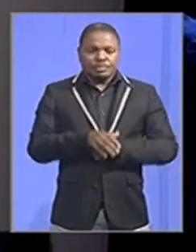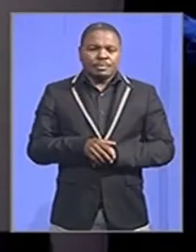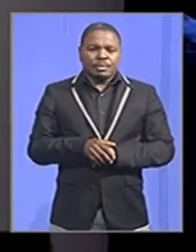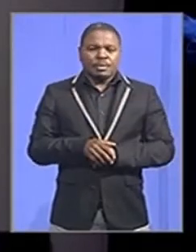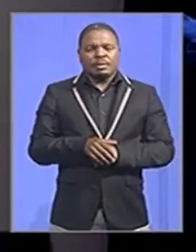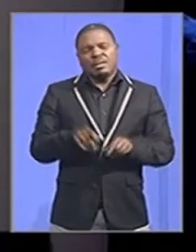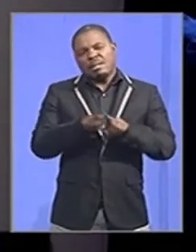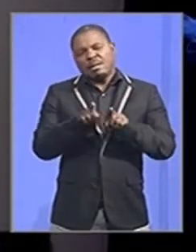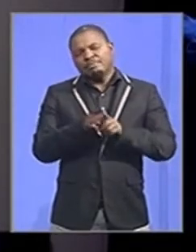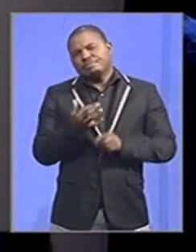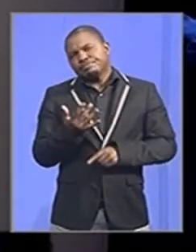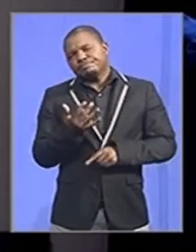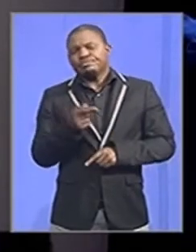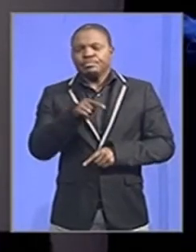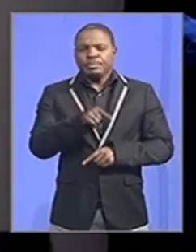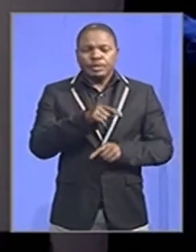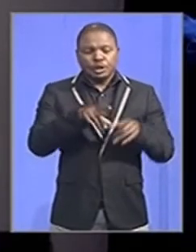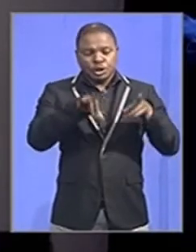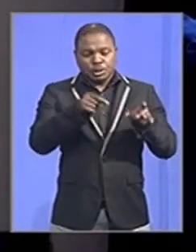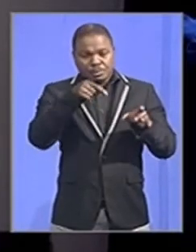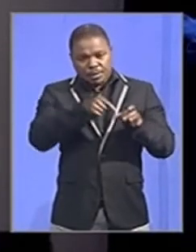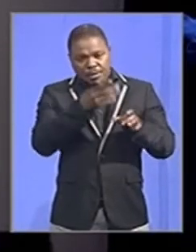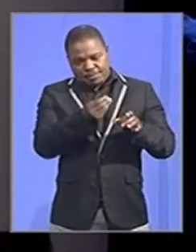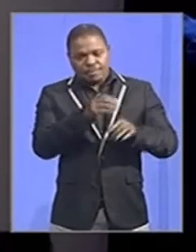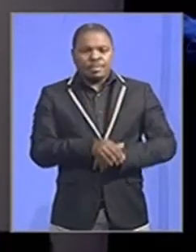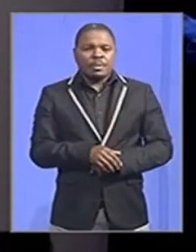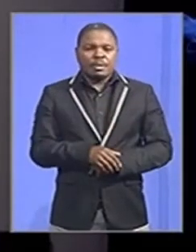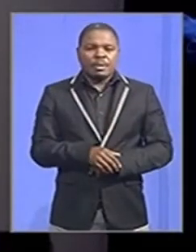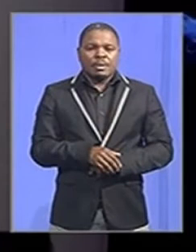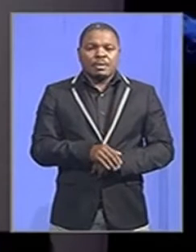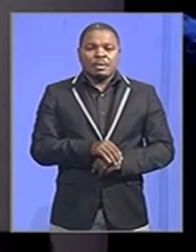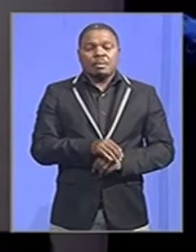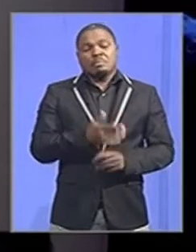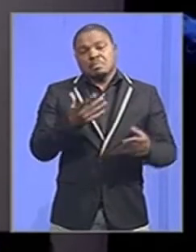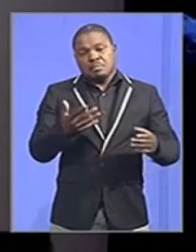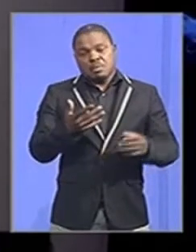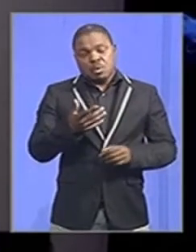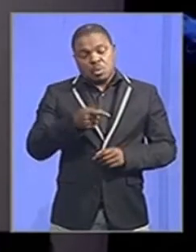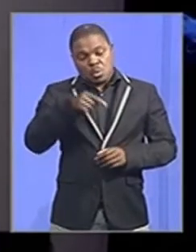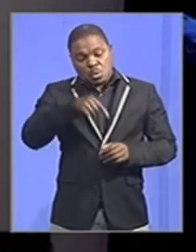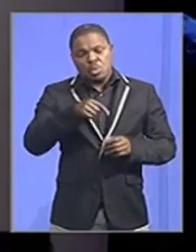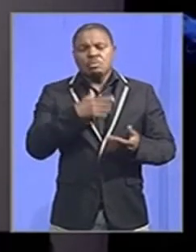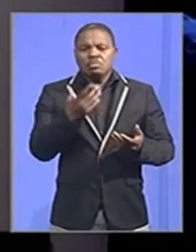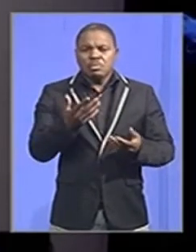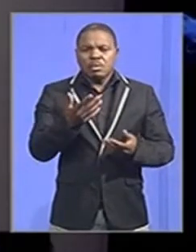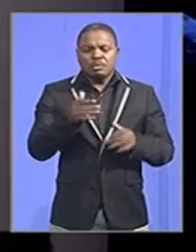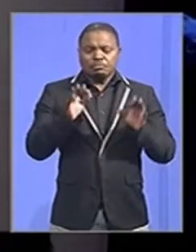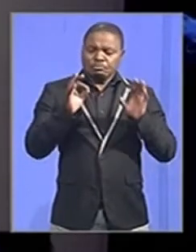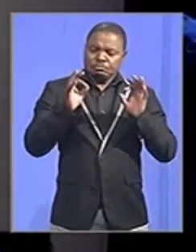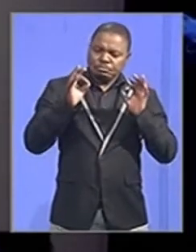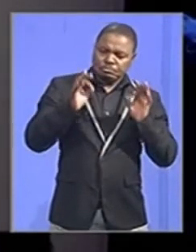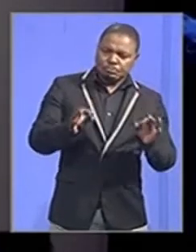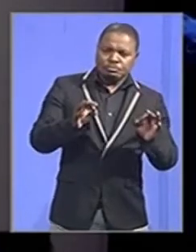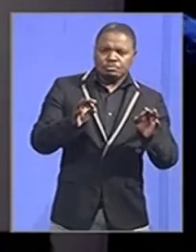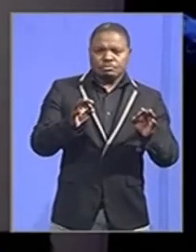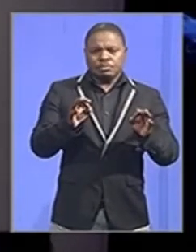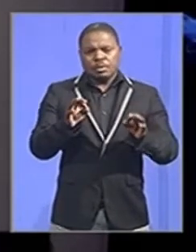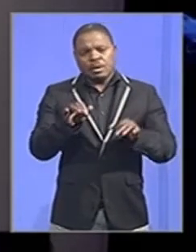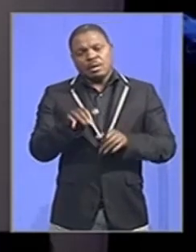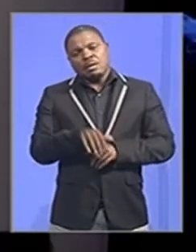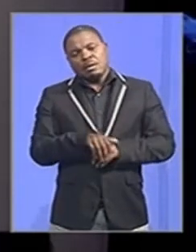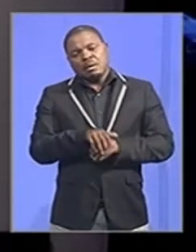like have like the chairmanship thereof. So therefore, from an ability to run a properly